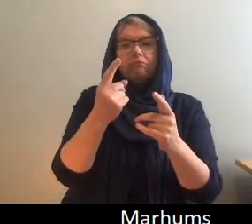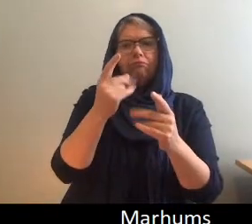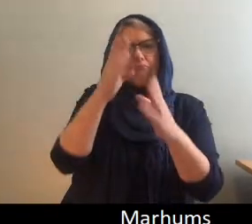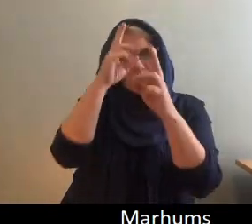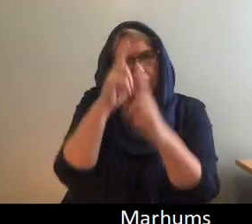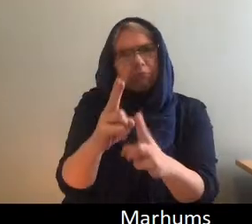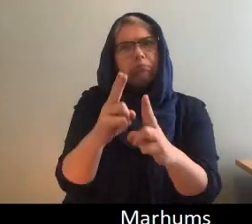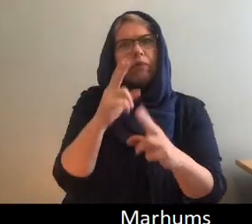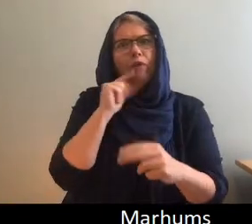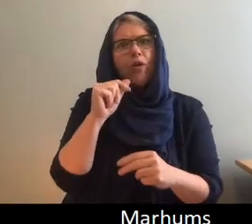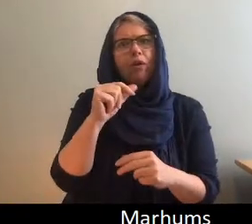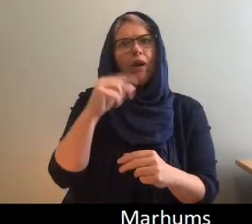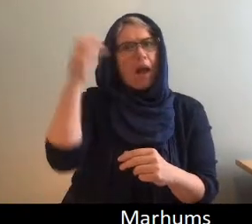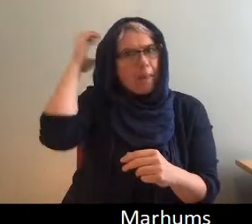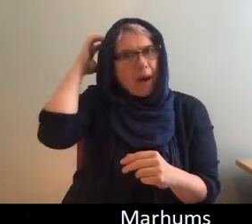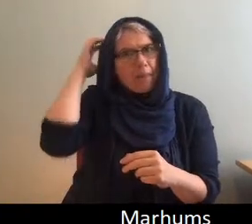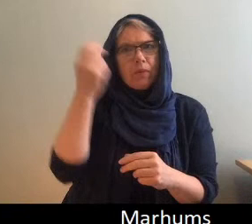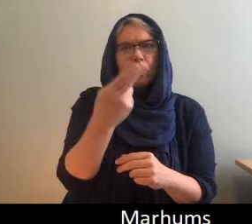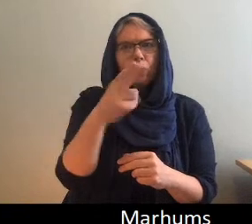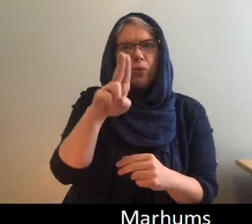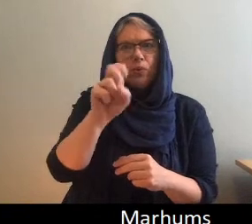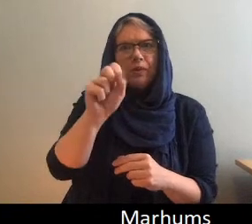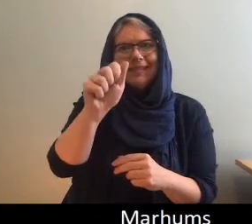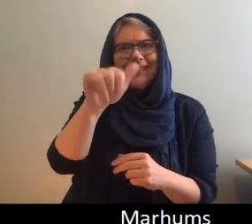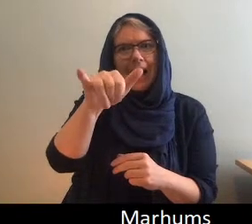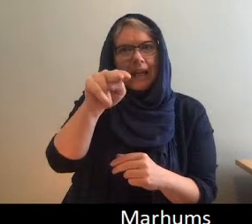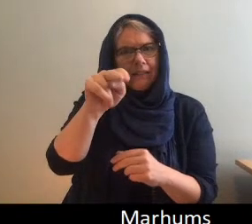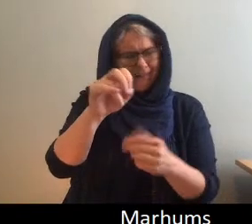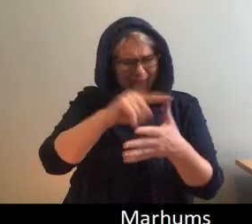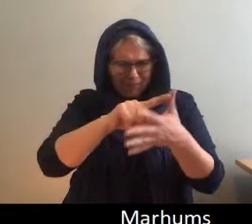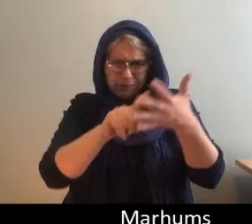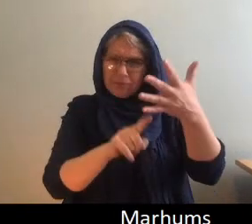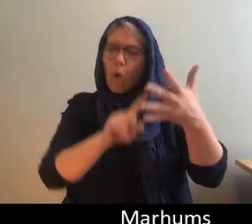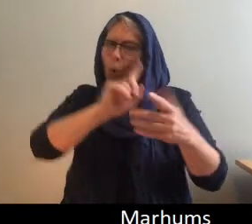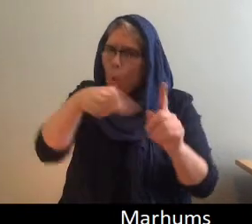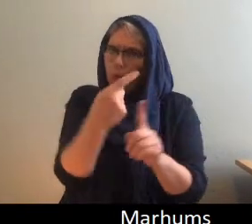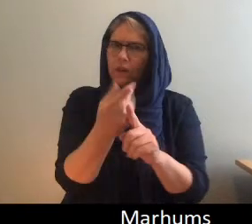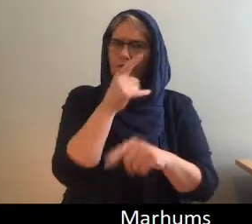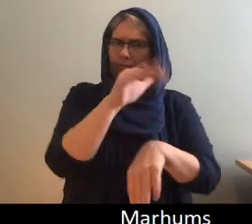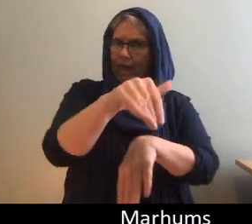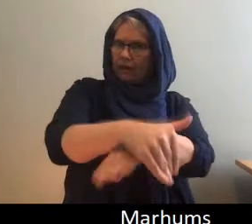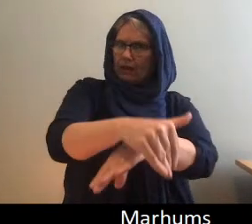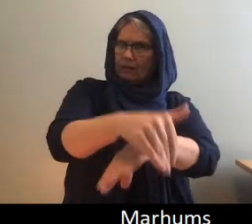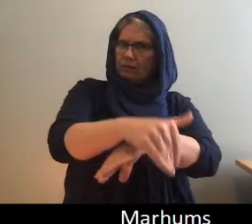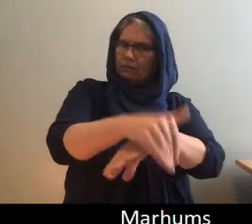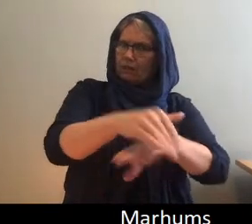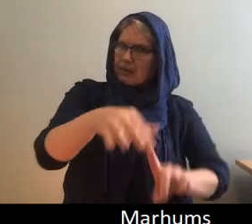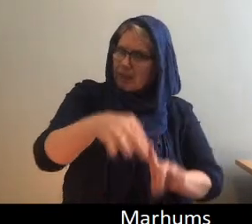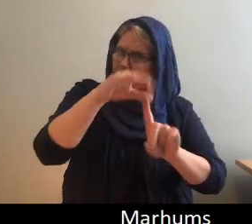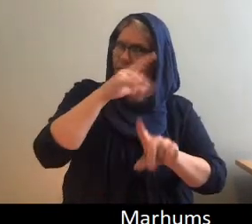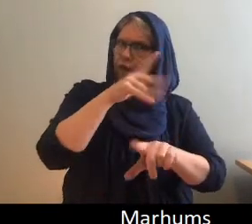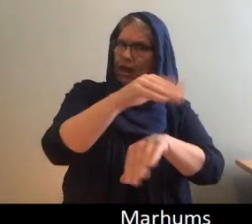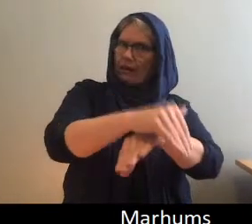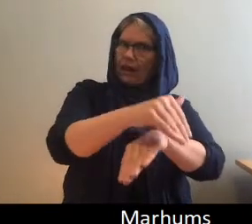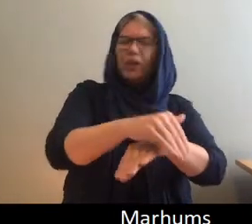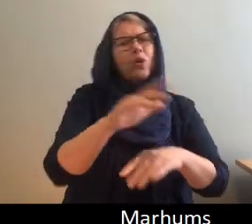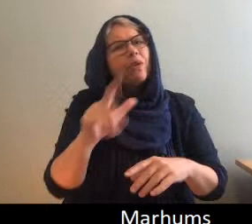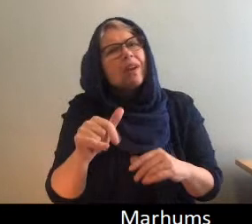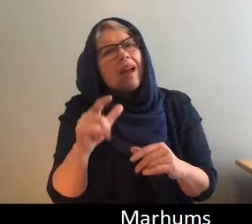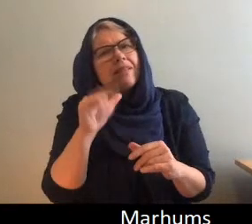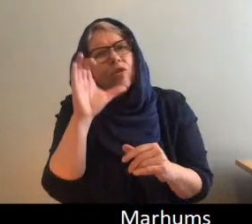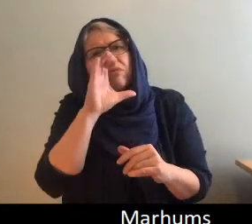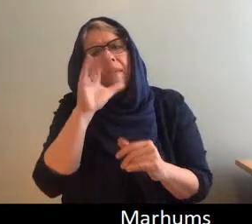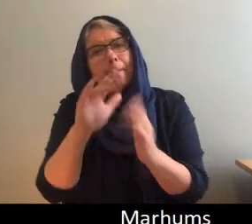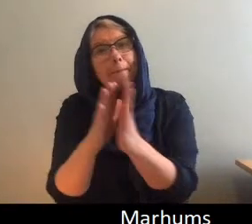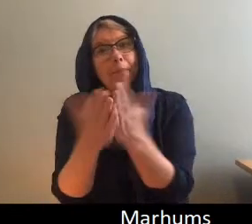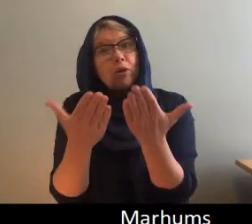special days, special events, special days of the week, special months of the year, including Laylatul Qadr, and every night of the month of Ramadan,